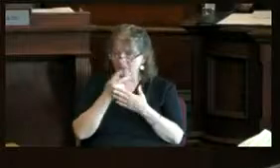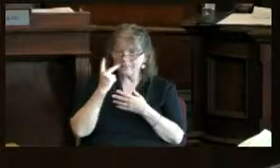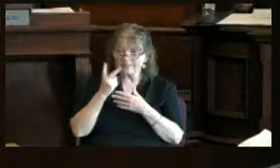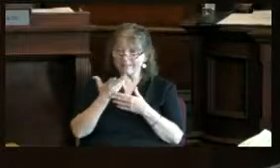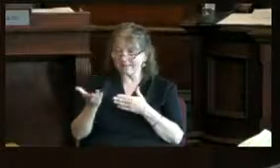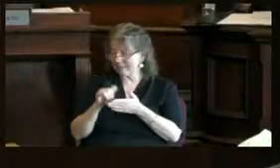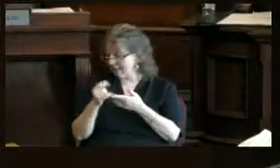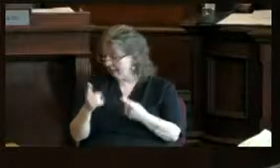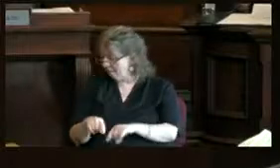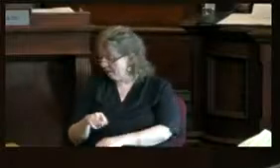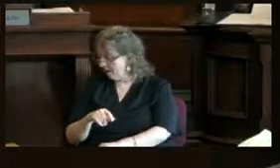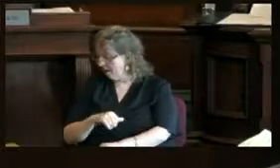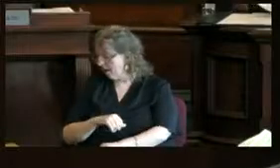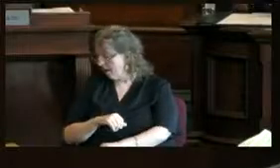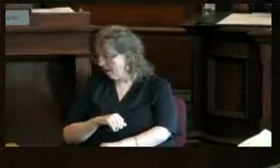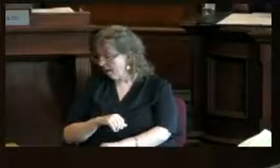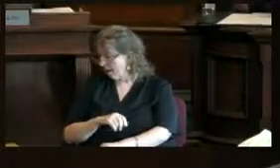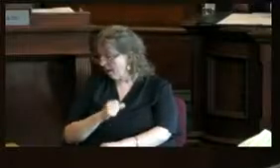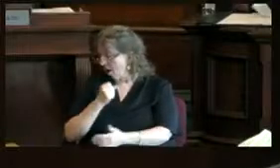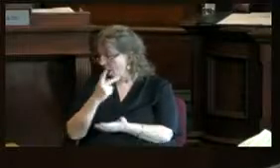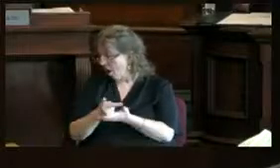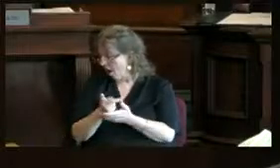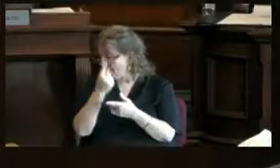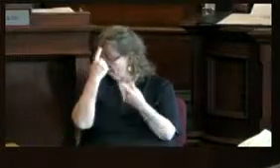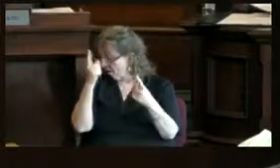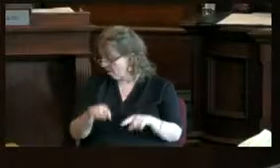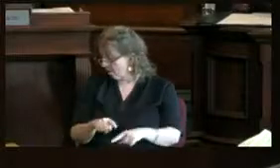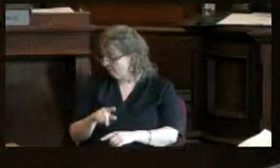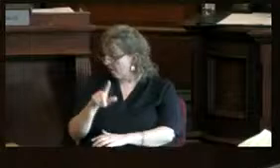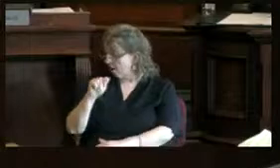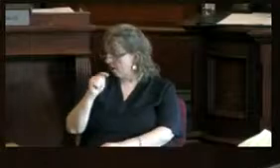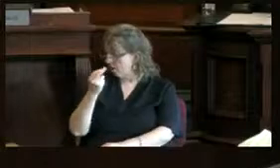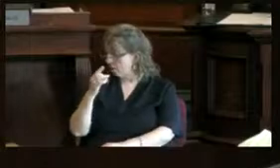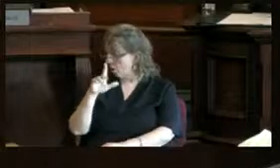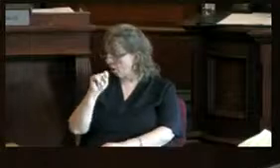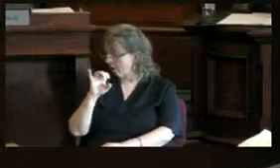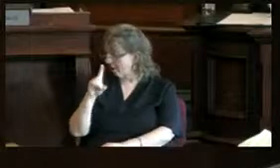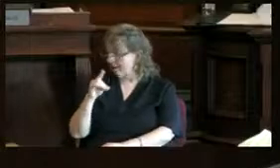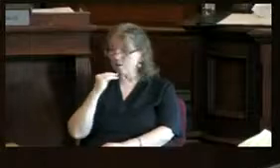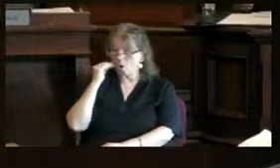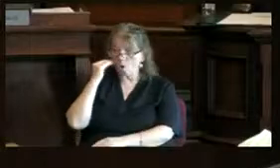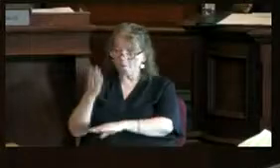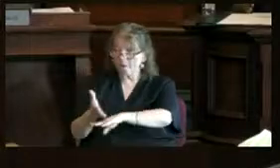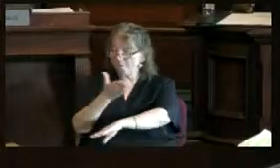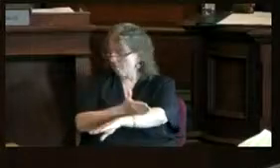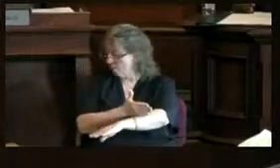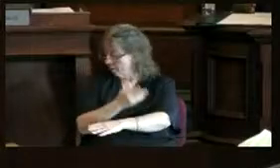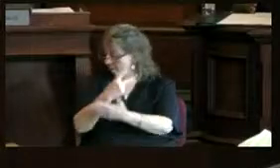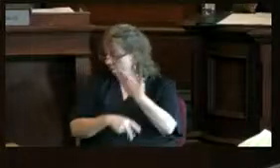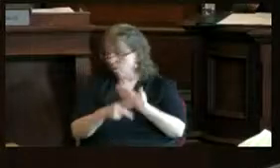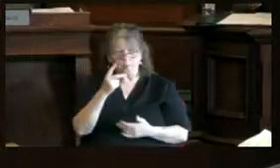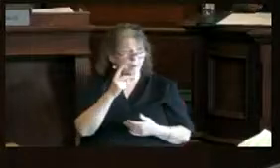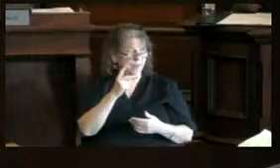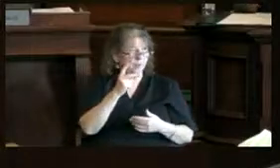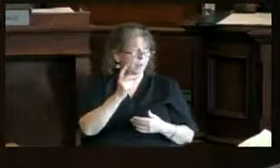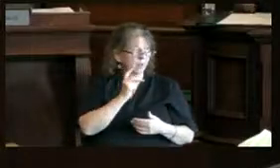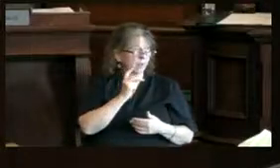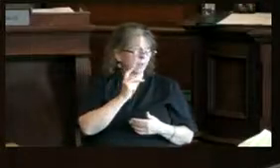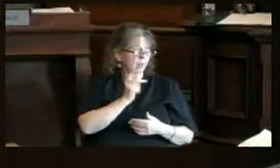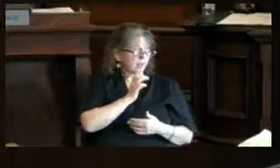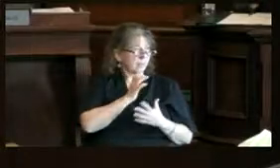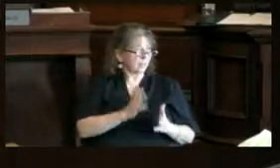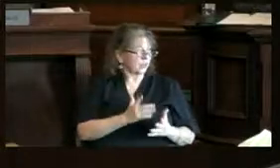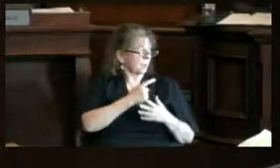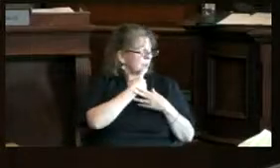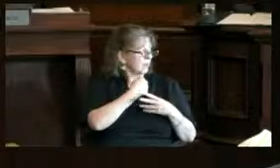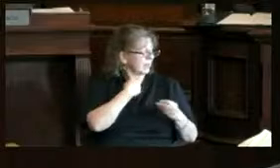this. Introductory number 129, authorizing agreements for the Targeted Home Improvement Program. Commissioner Miller, could you tell us about this amazing program